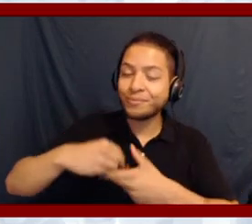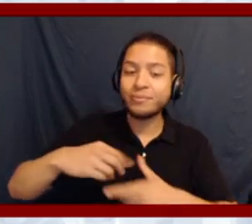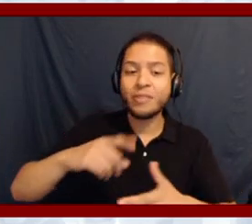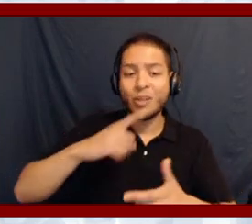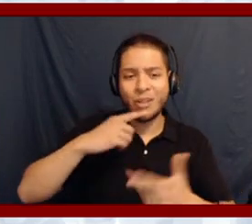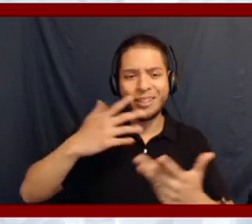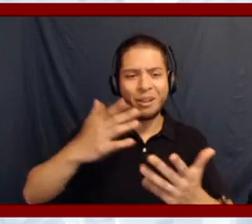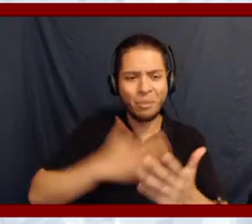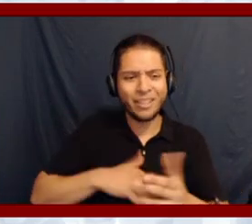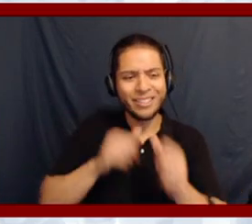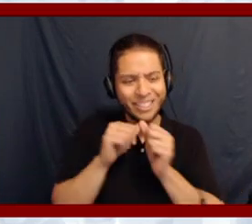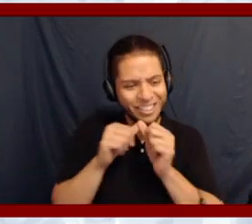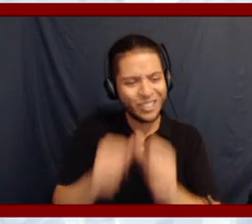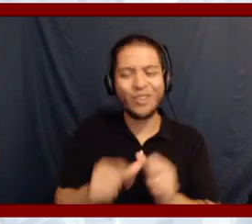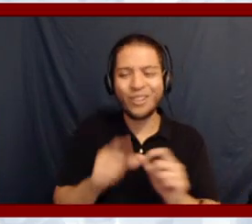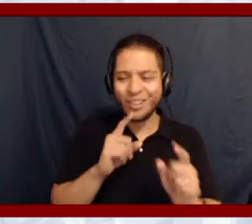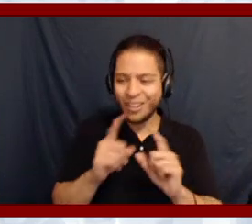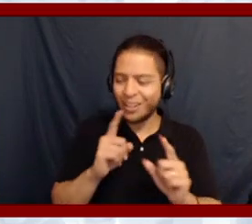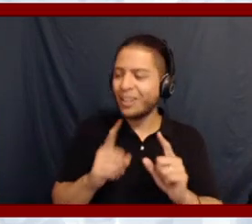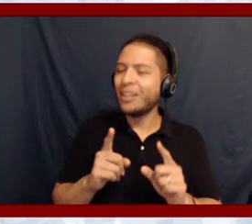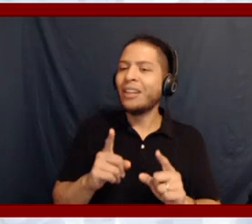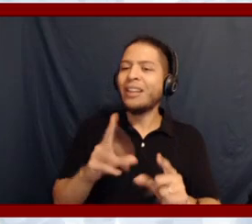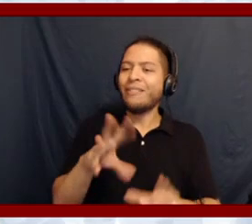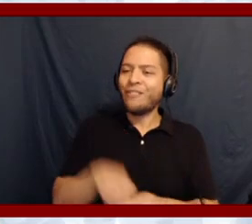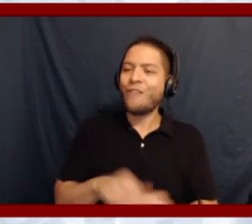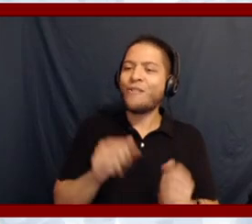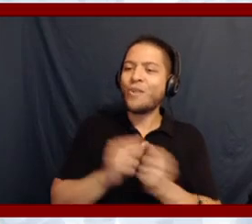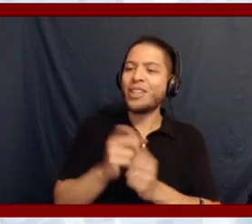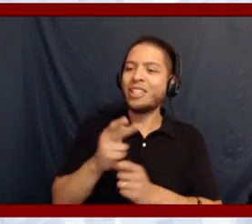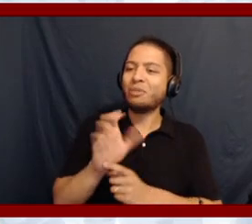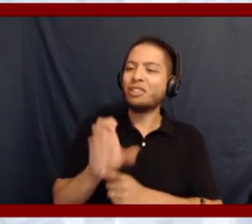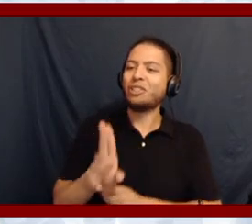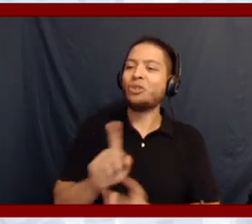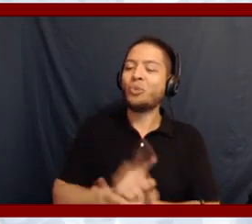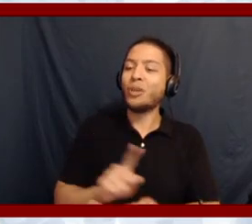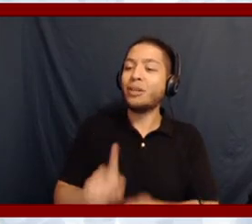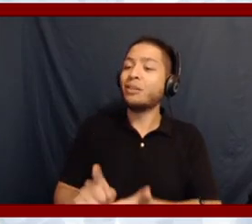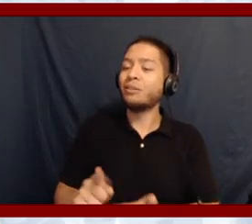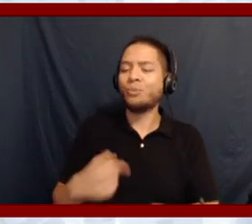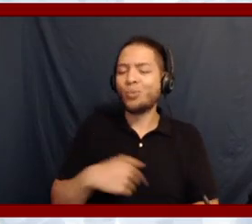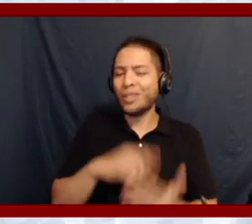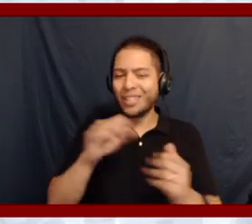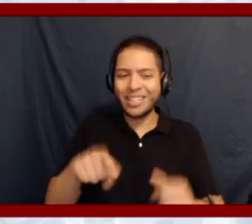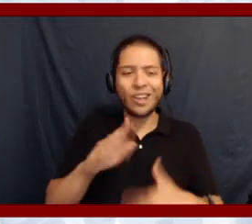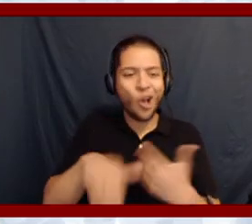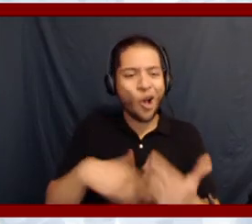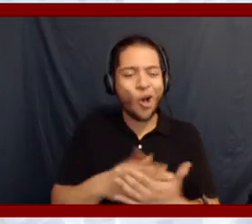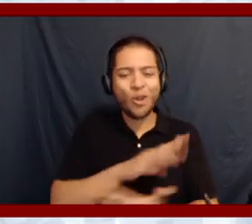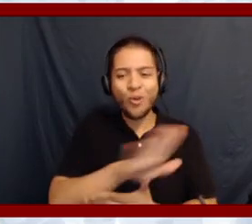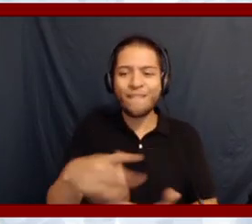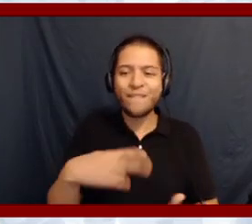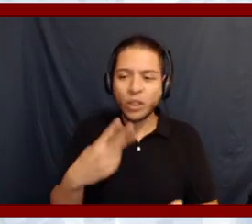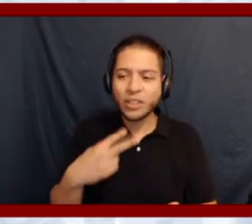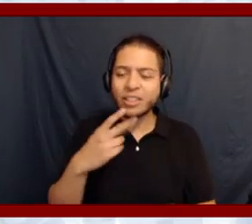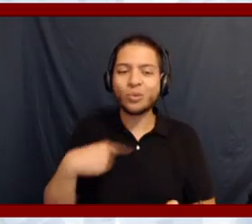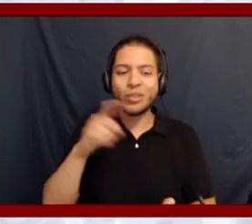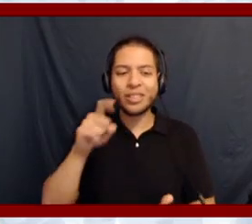participate in HBCU Week. There are so many important conversations to be had. We need your voices. We need your leadership. We need your vision